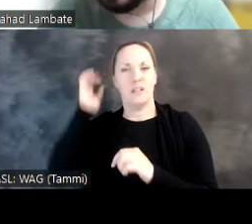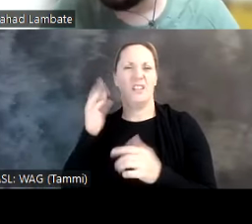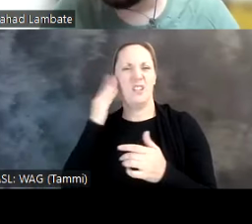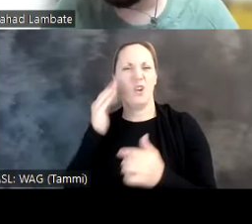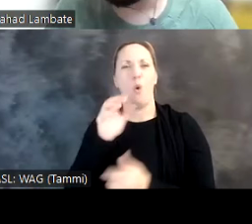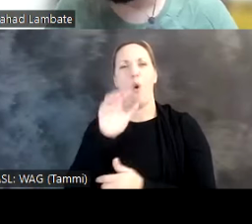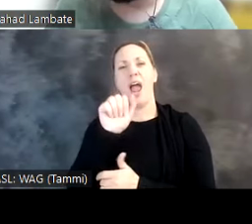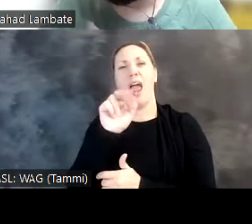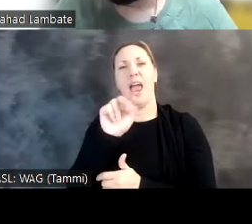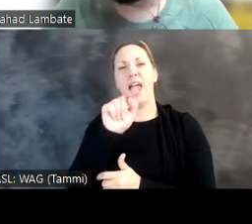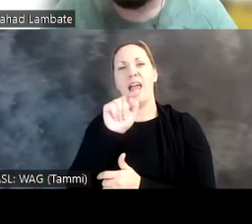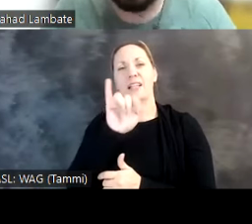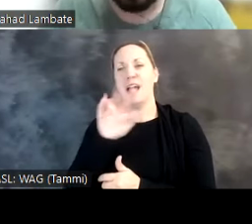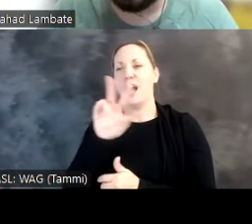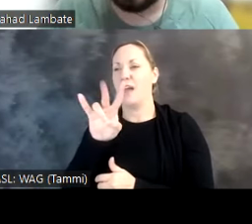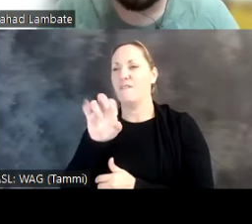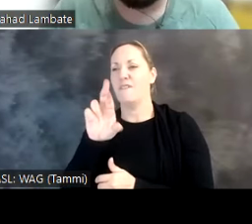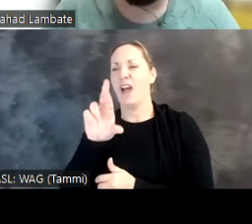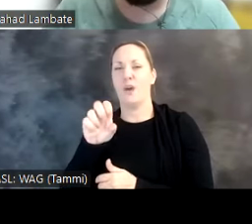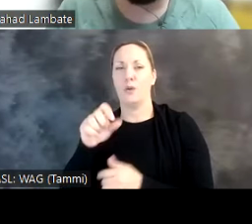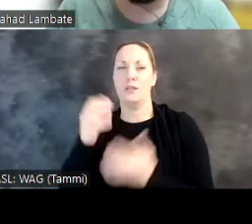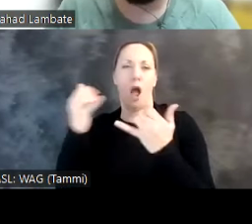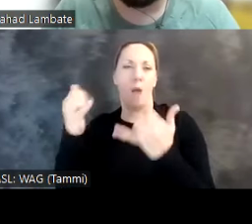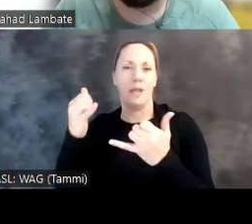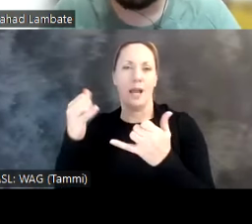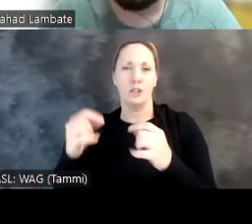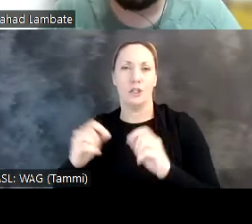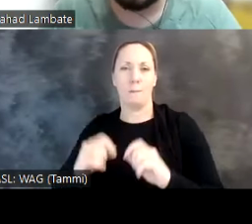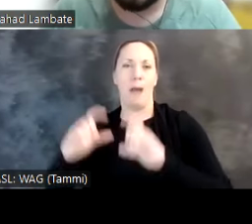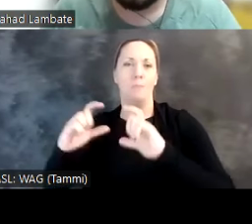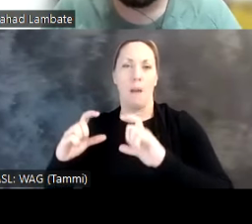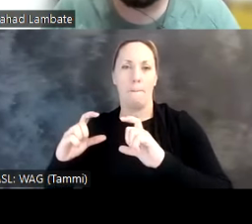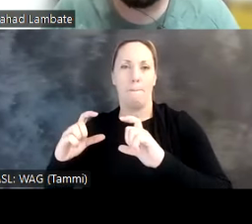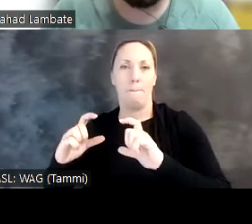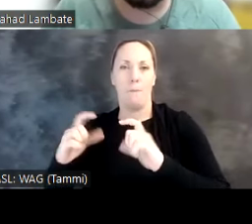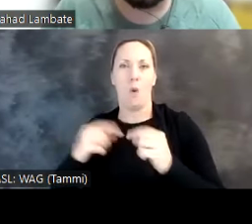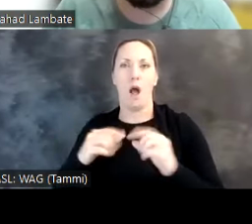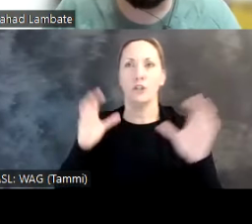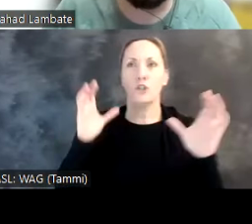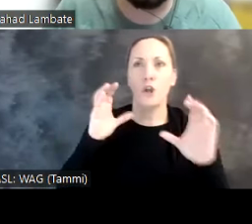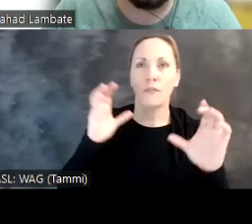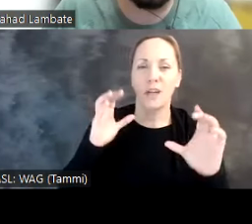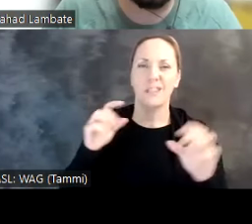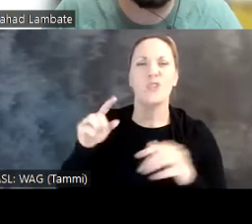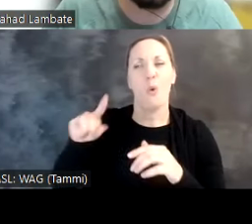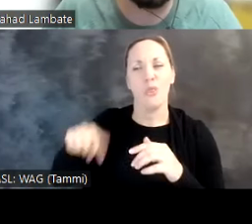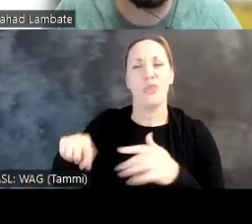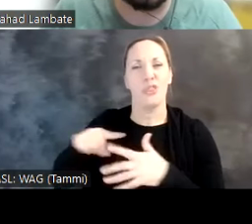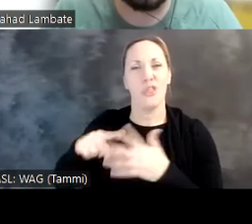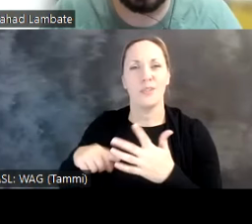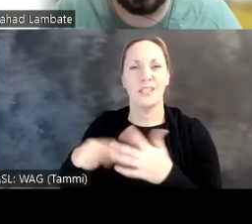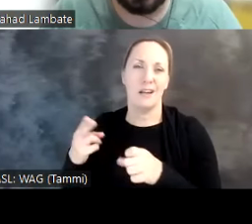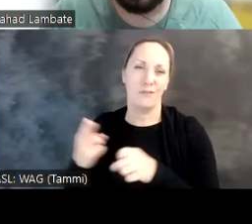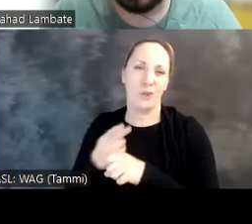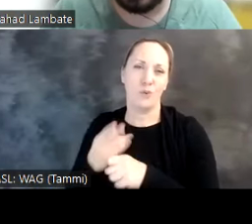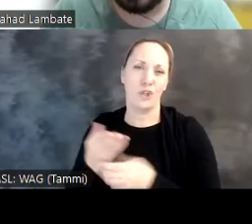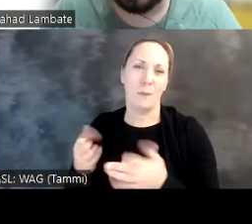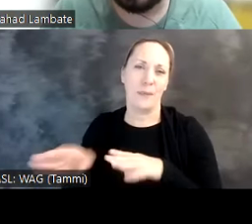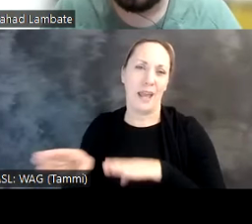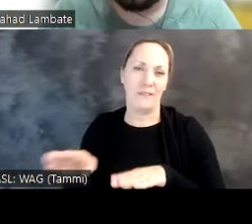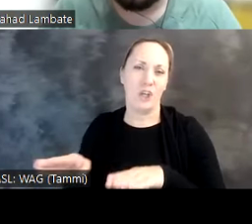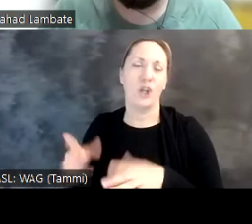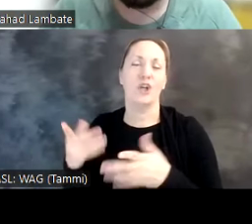updates, it keeps popping out of nowhere while you're surfing over the web. So those kinds of user agent behavior